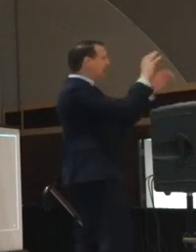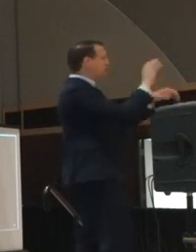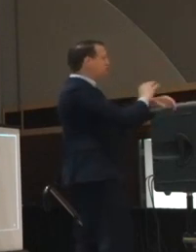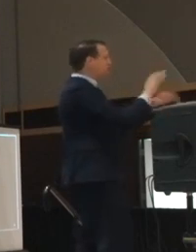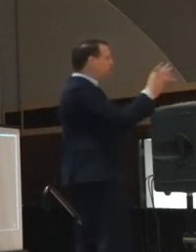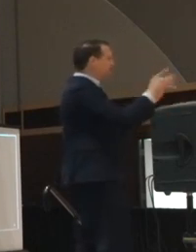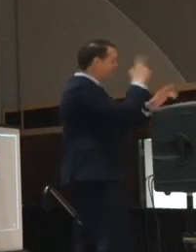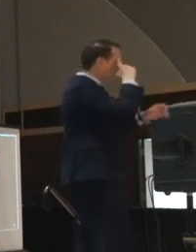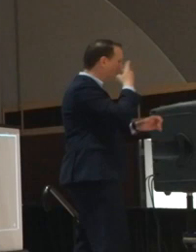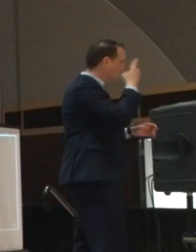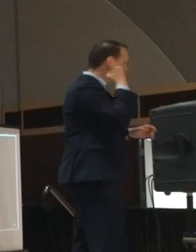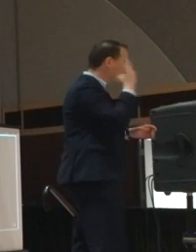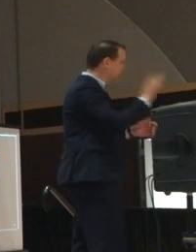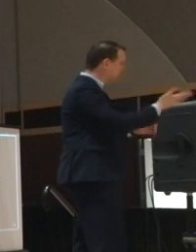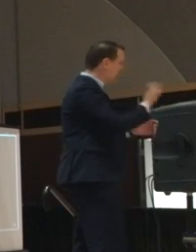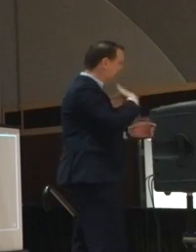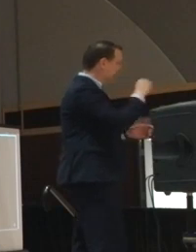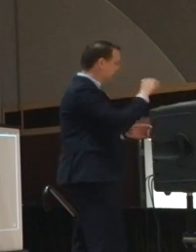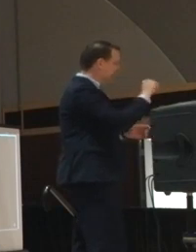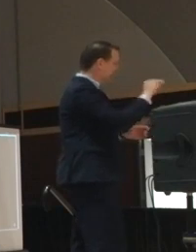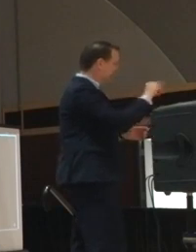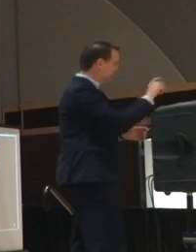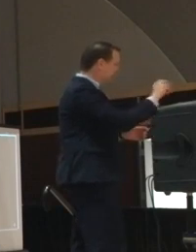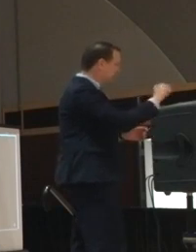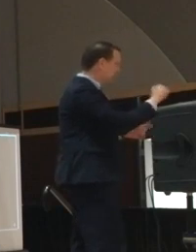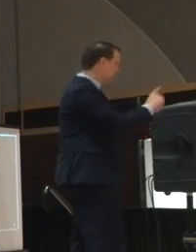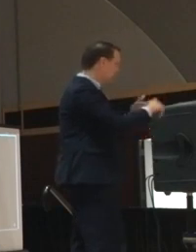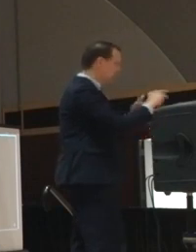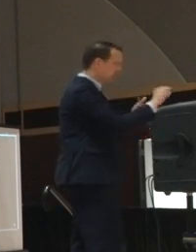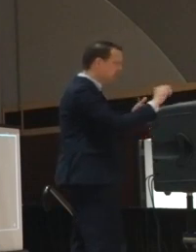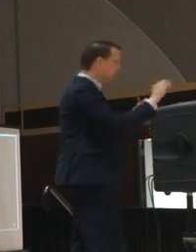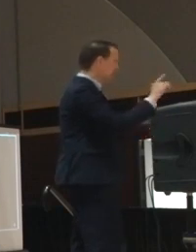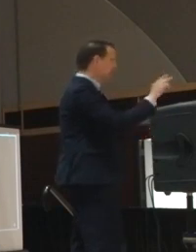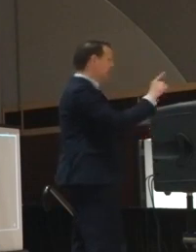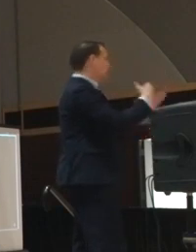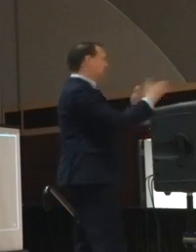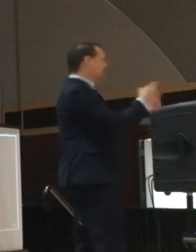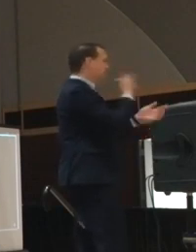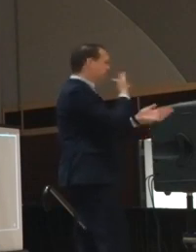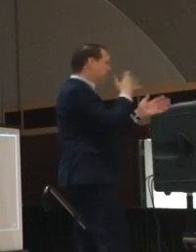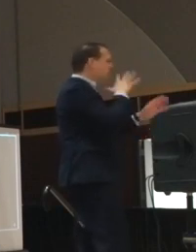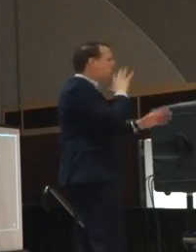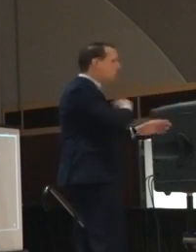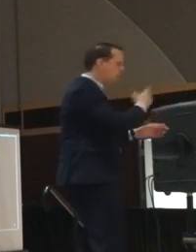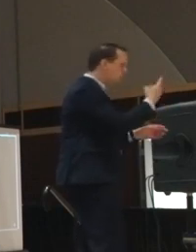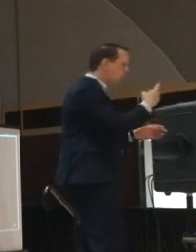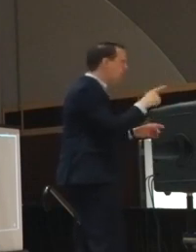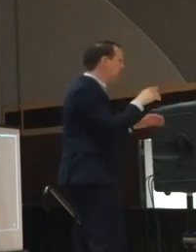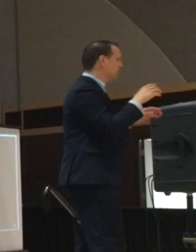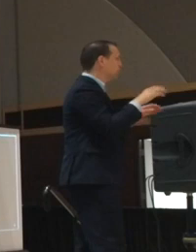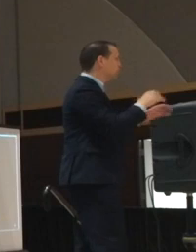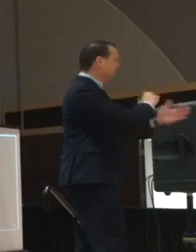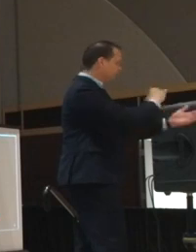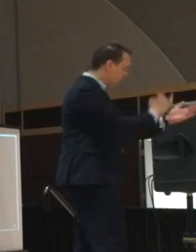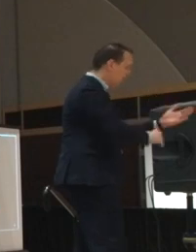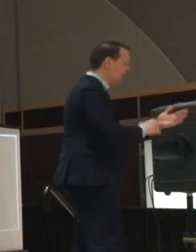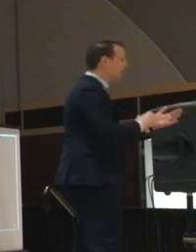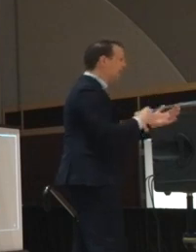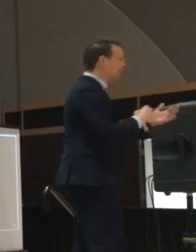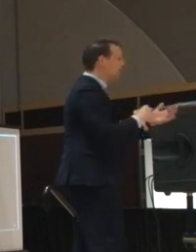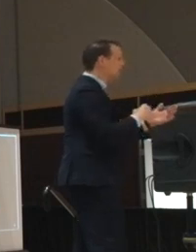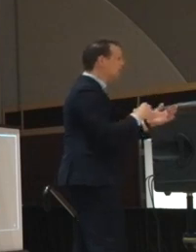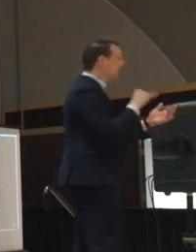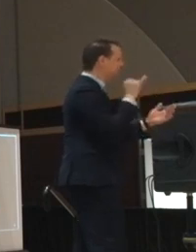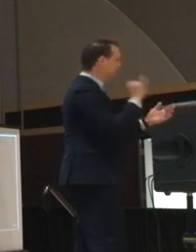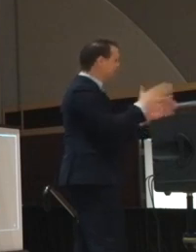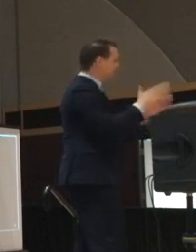memory. So if I got the Amazon cloud or the Microsoft cloud, whichever one you prefer, open for doing drawing, that